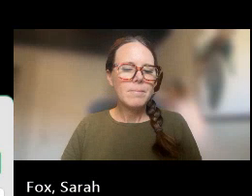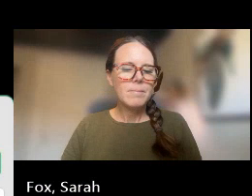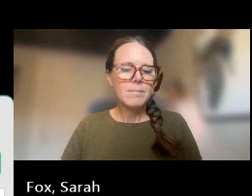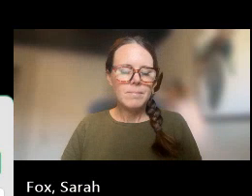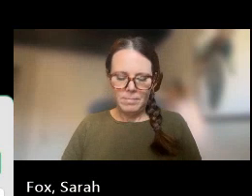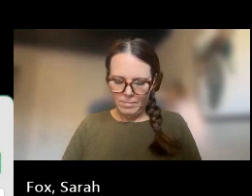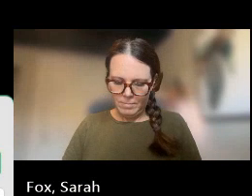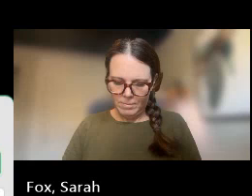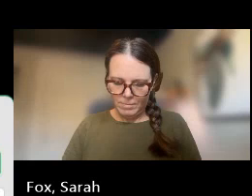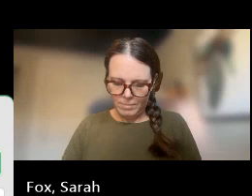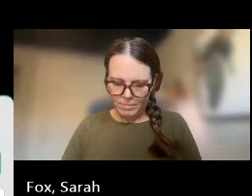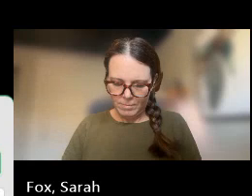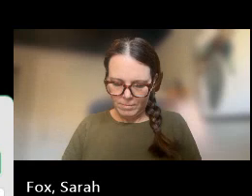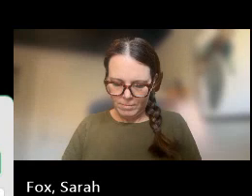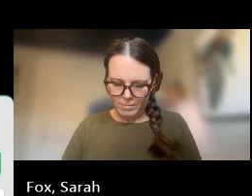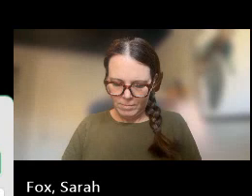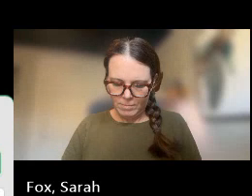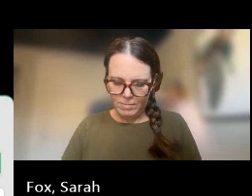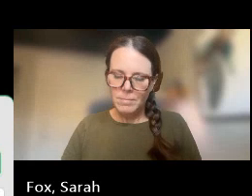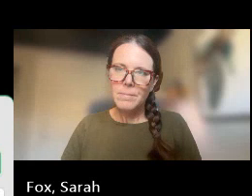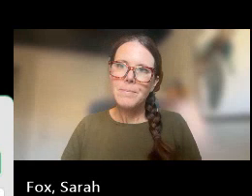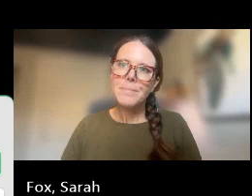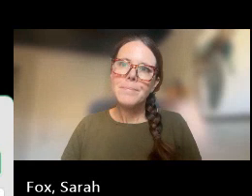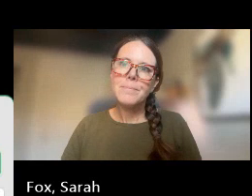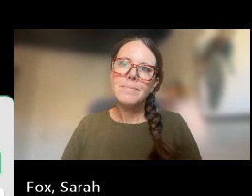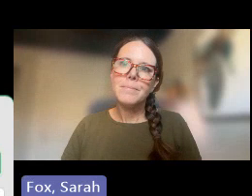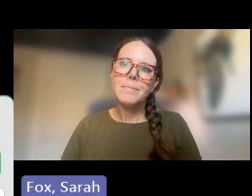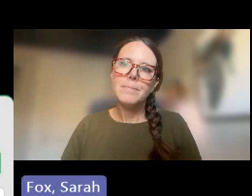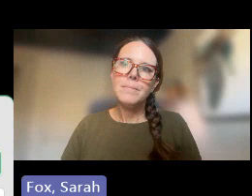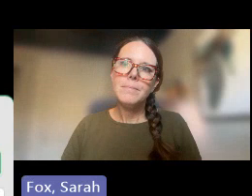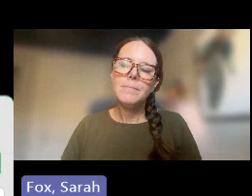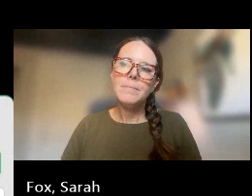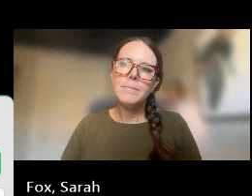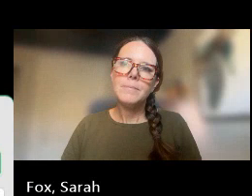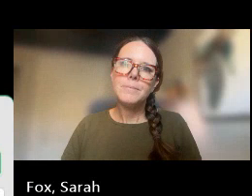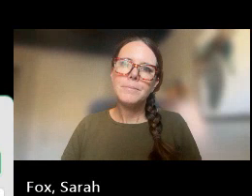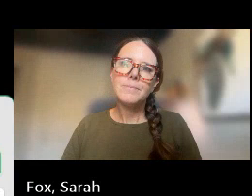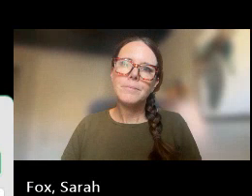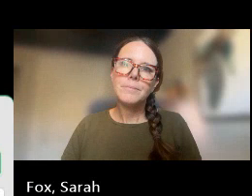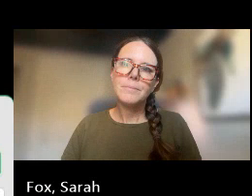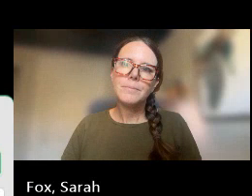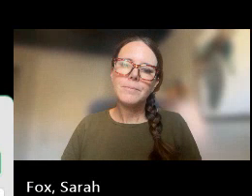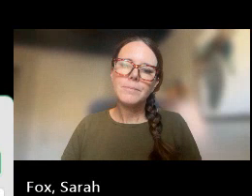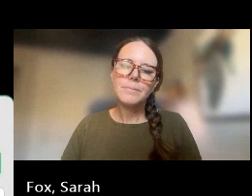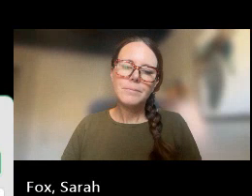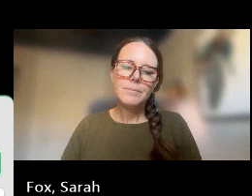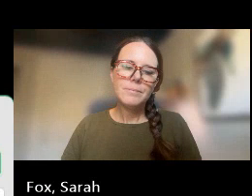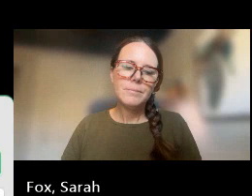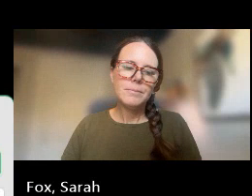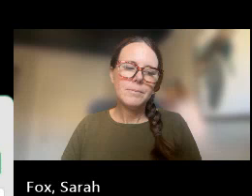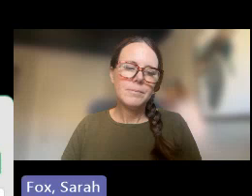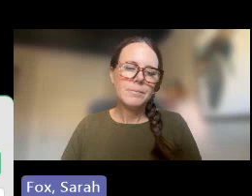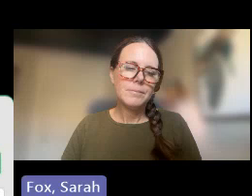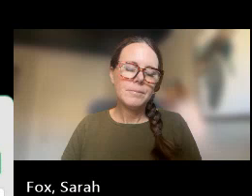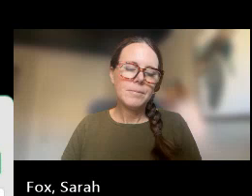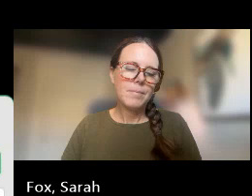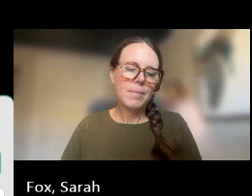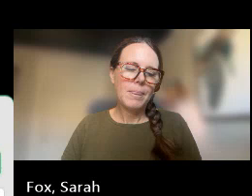90 days exposure for something when it comes to these dollar amounts? But we worked through it. It